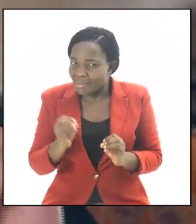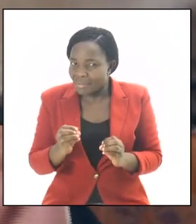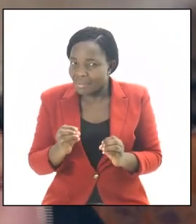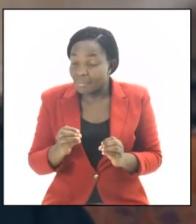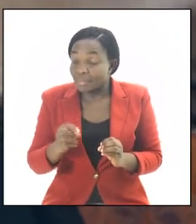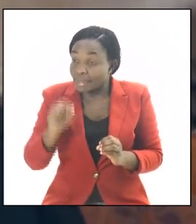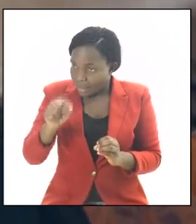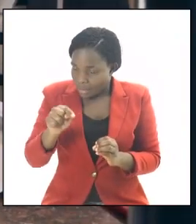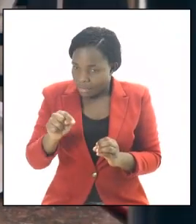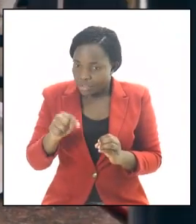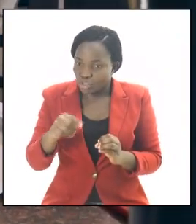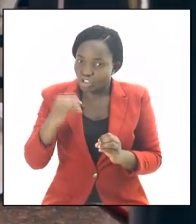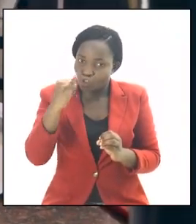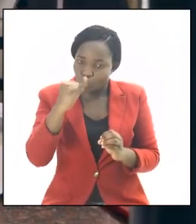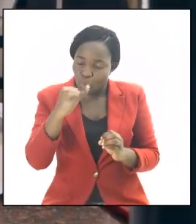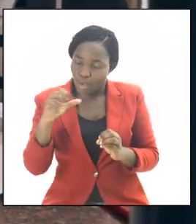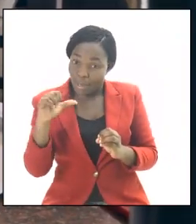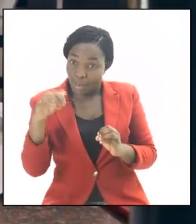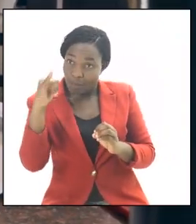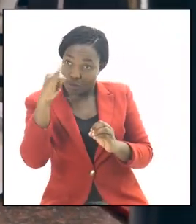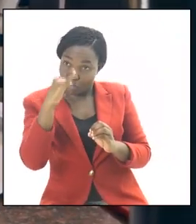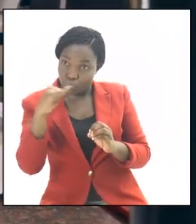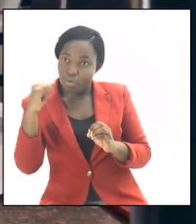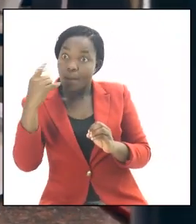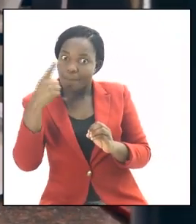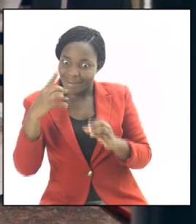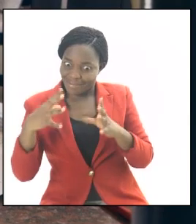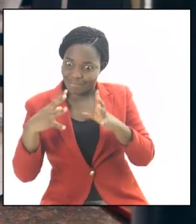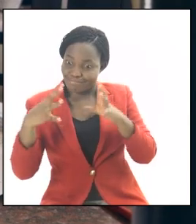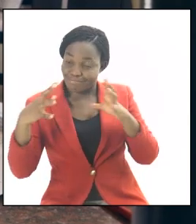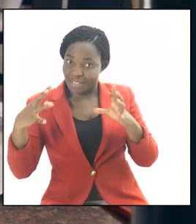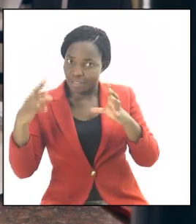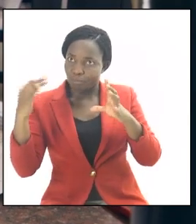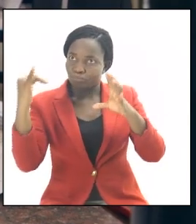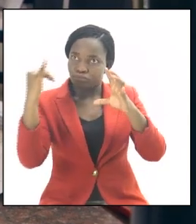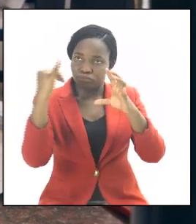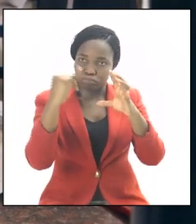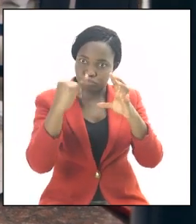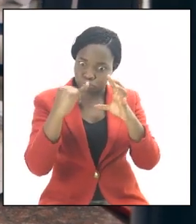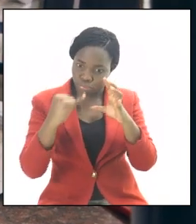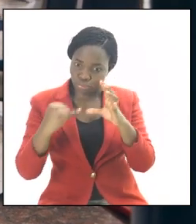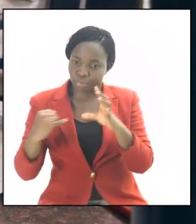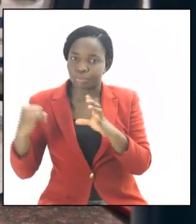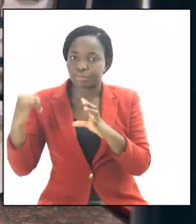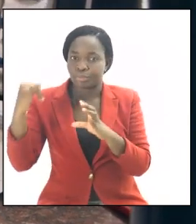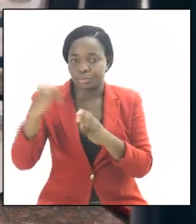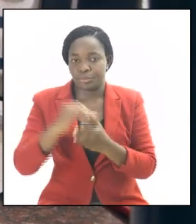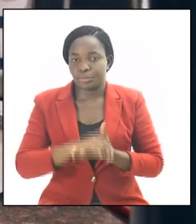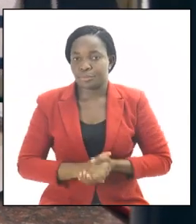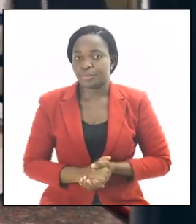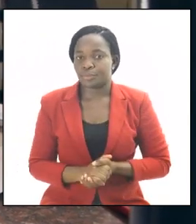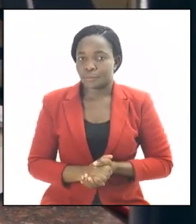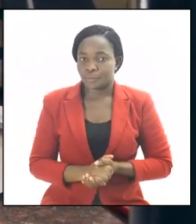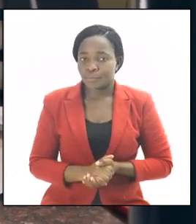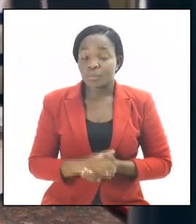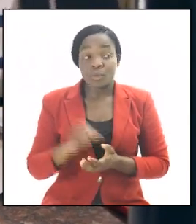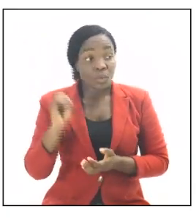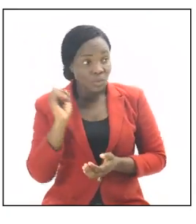a little bit bigger. I remember something about bigger constructions being more accurate.